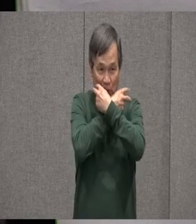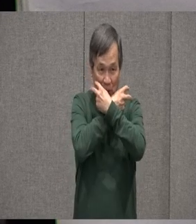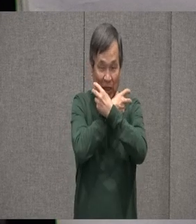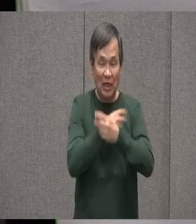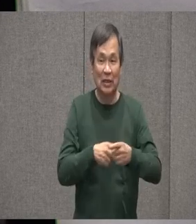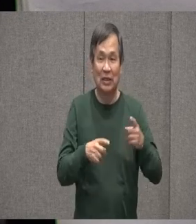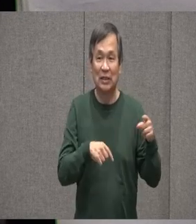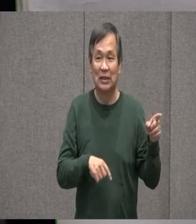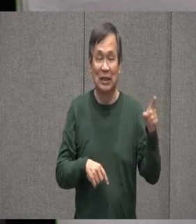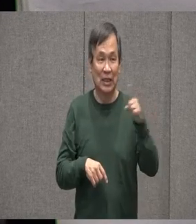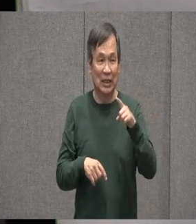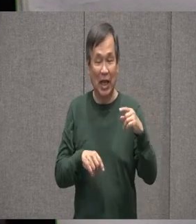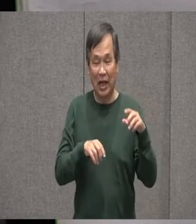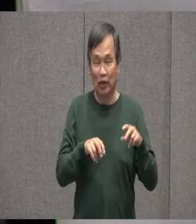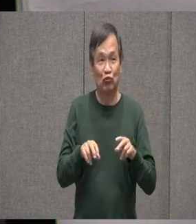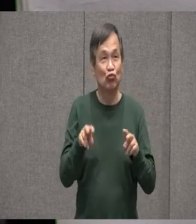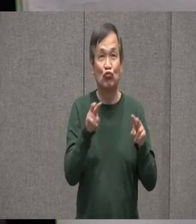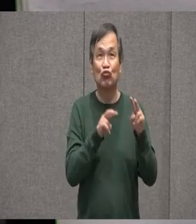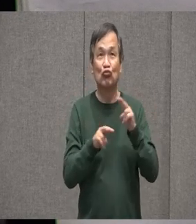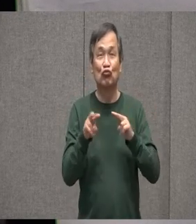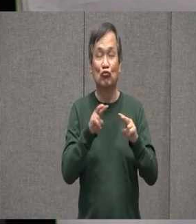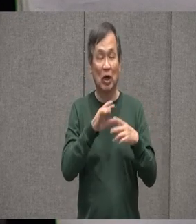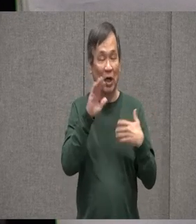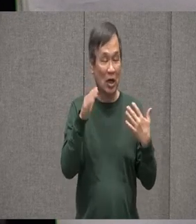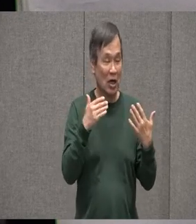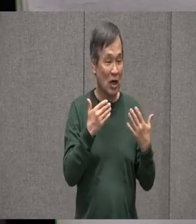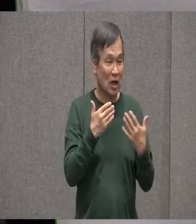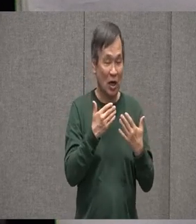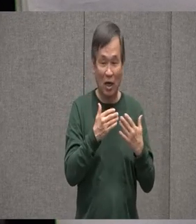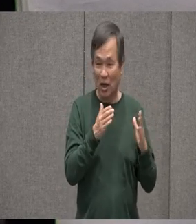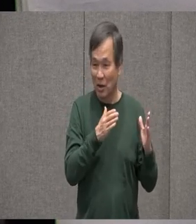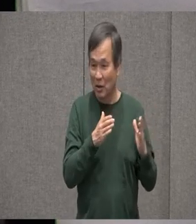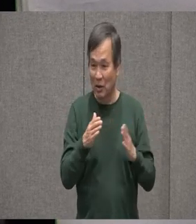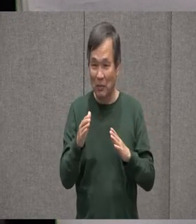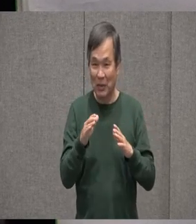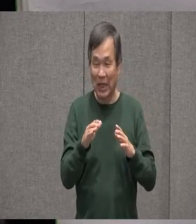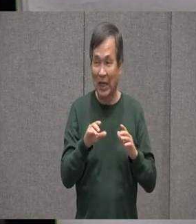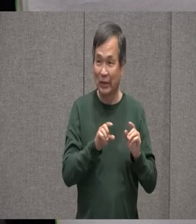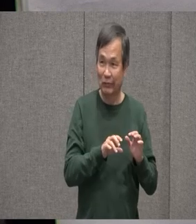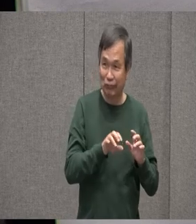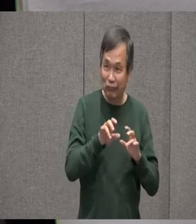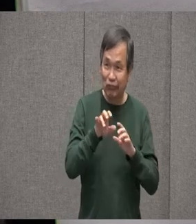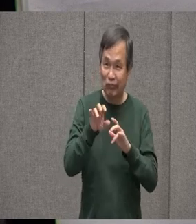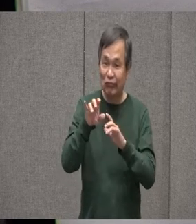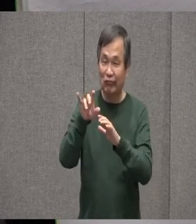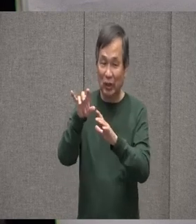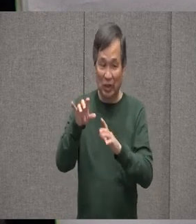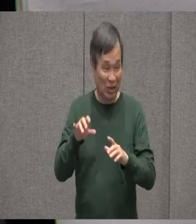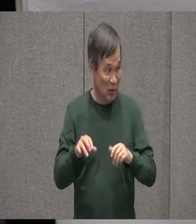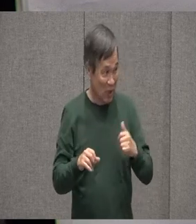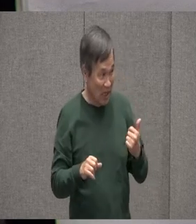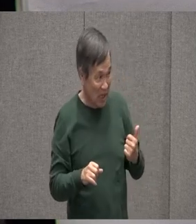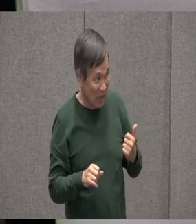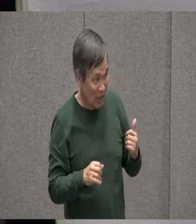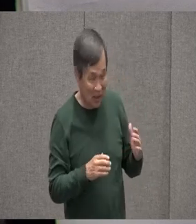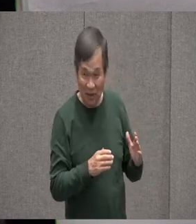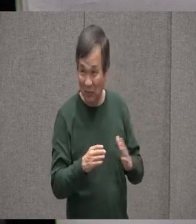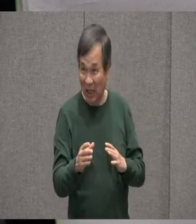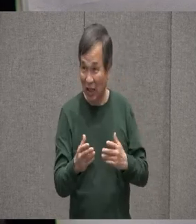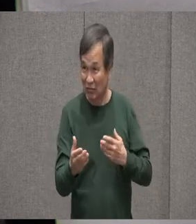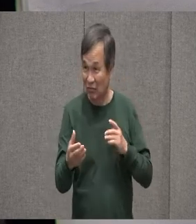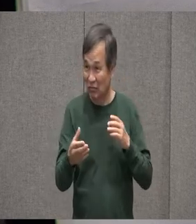Ermine surveying the view, all anticipating while contemplating if others would climb the hill